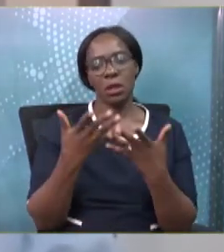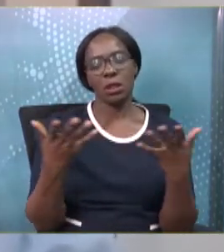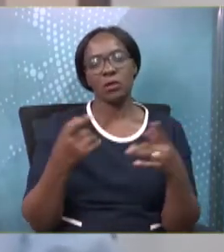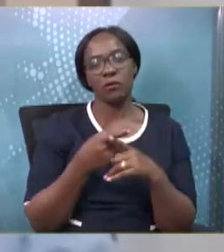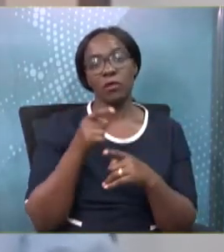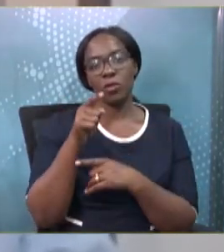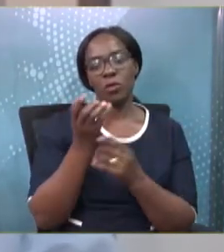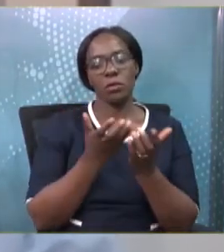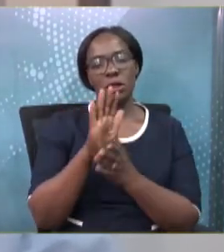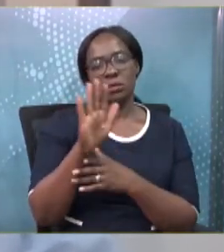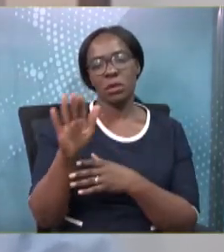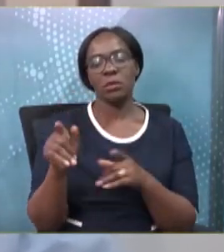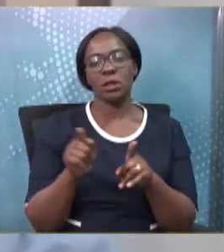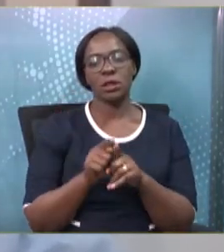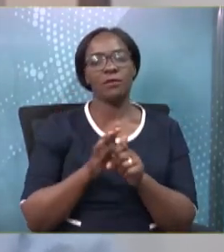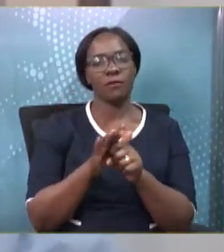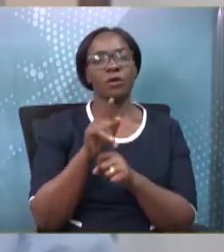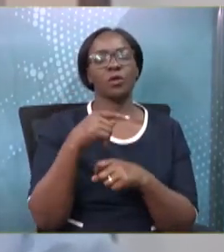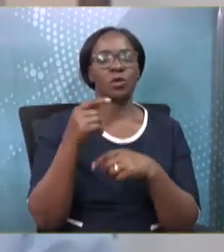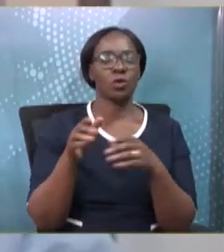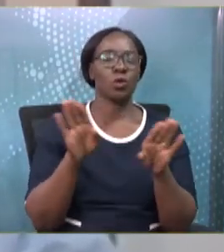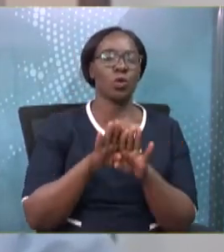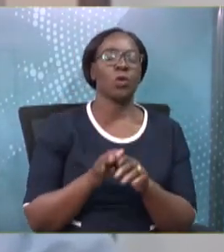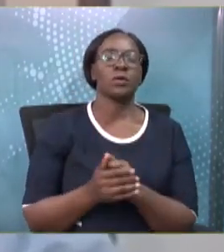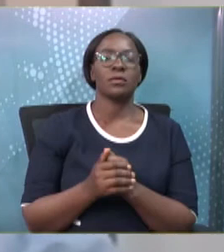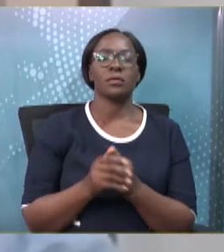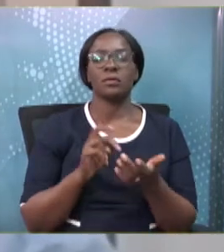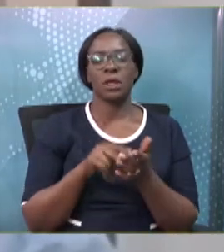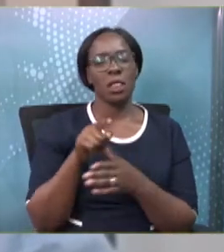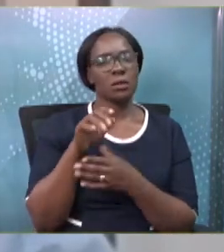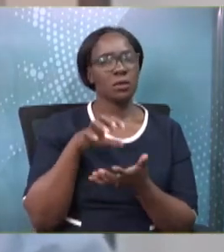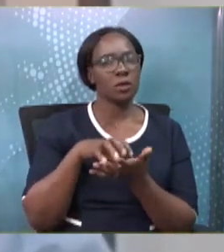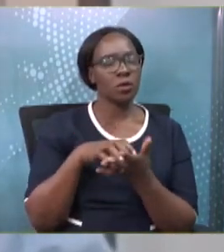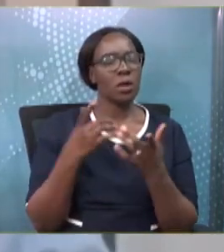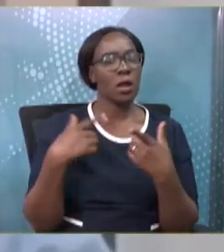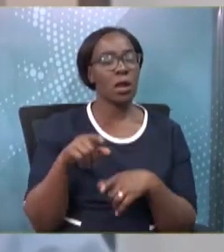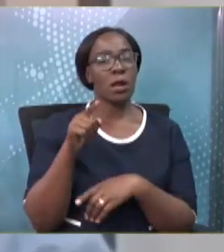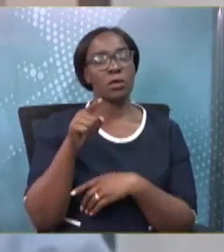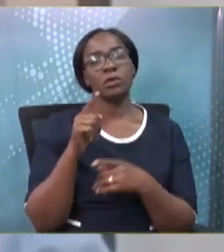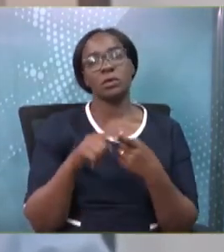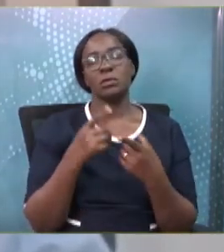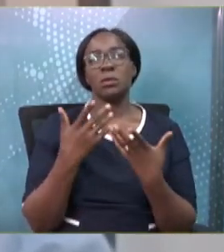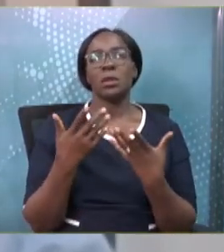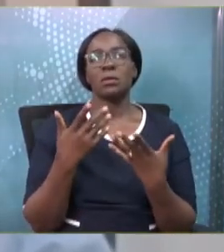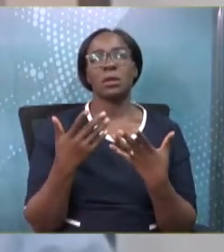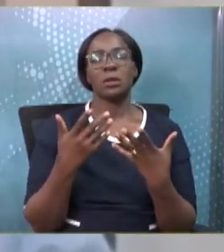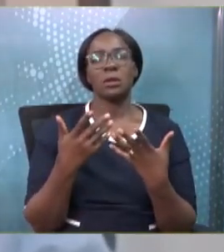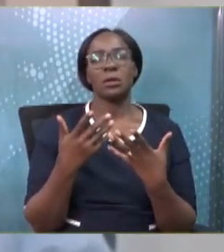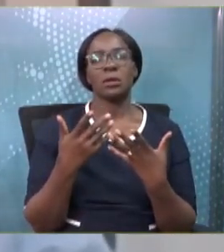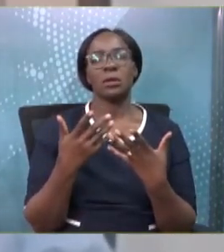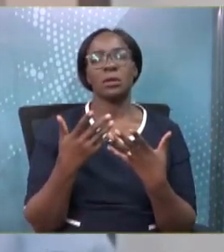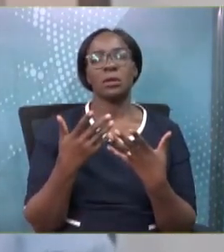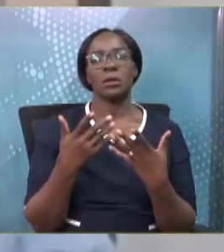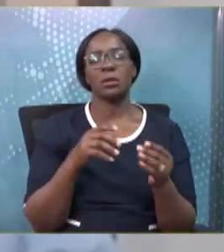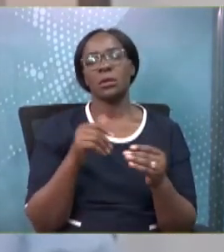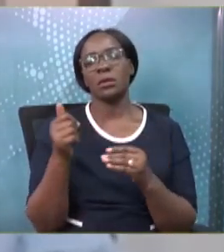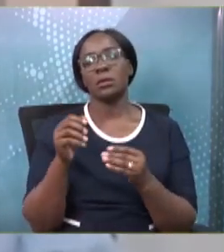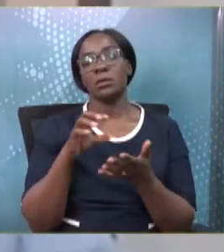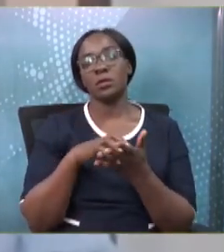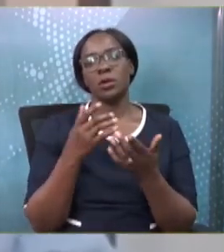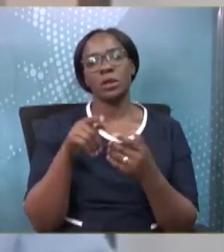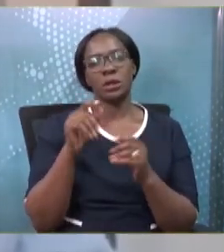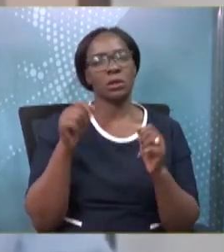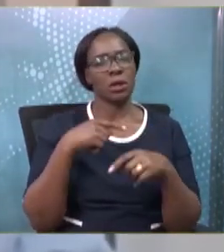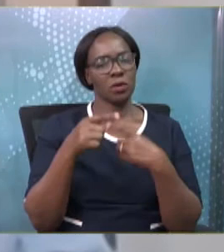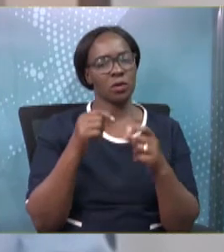from your business, forcing you to close down. Mm-hmm. So such a situation allows you to sort of wait out a situation where you can still